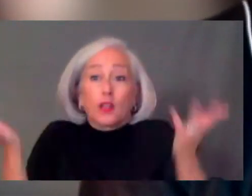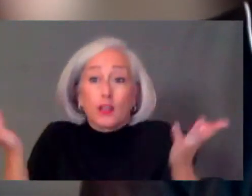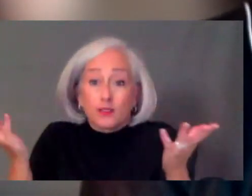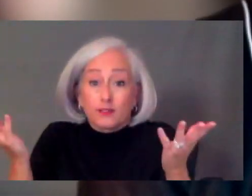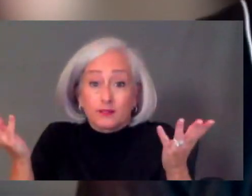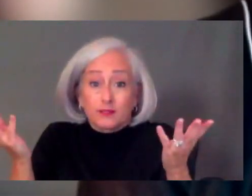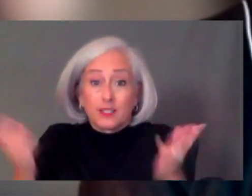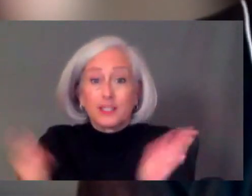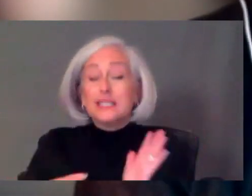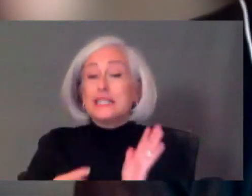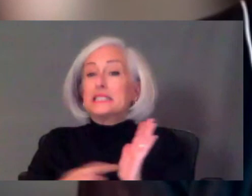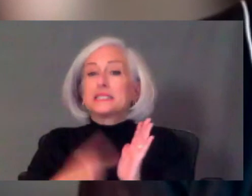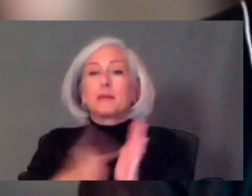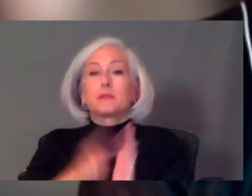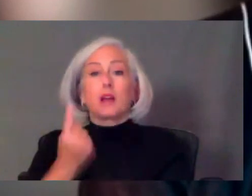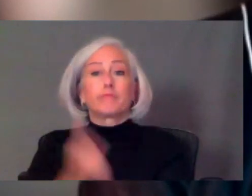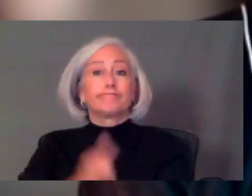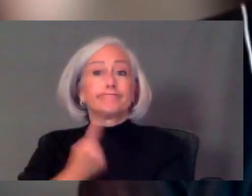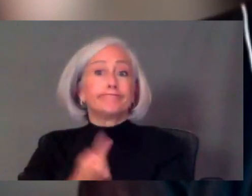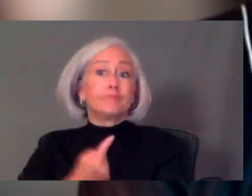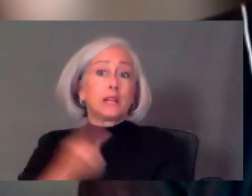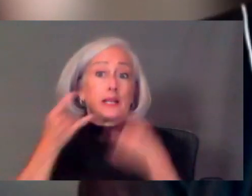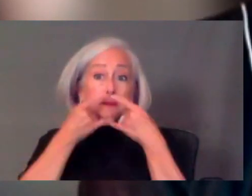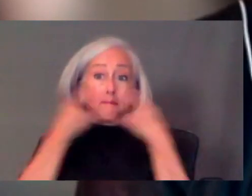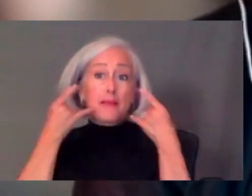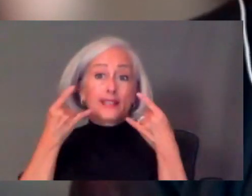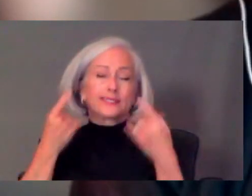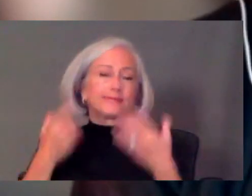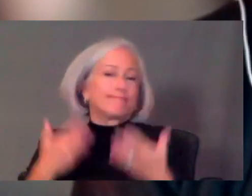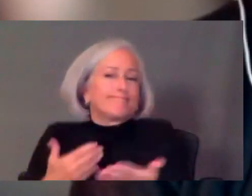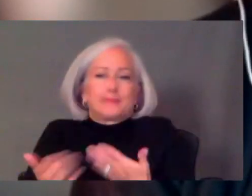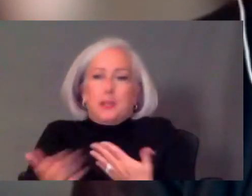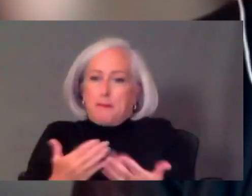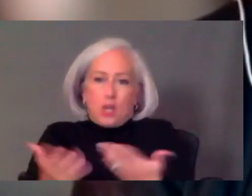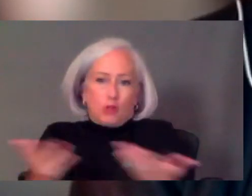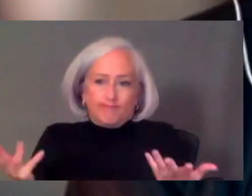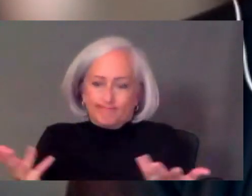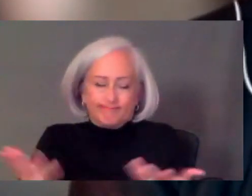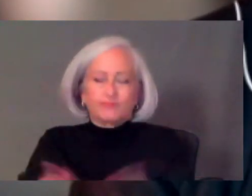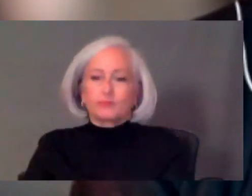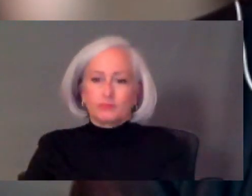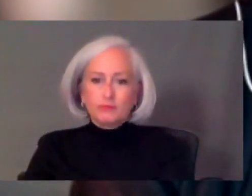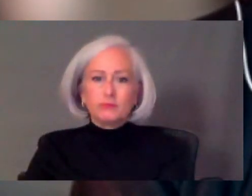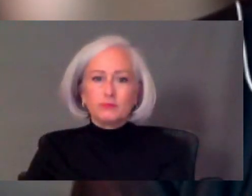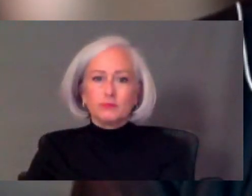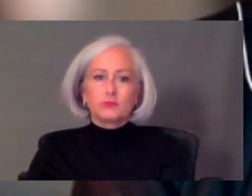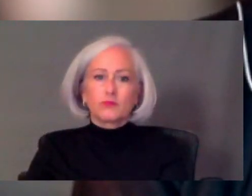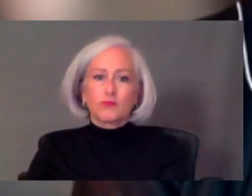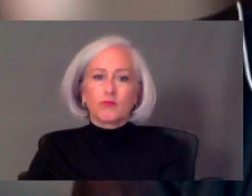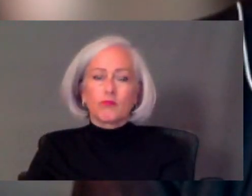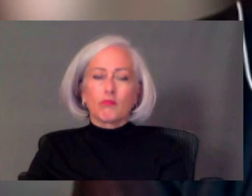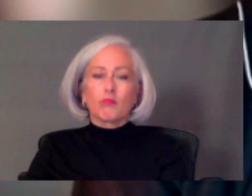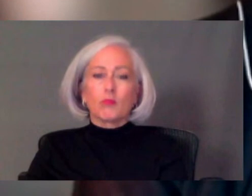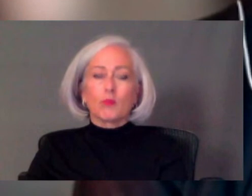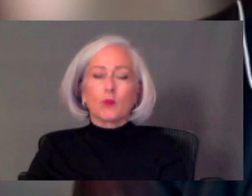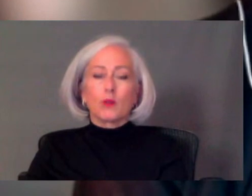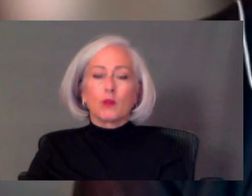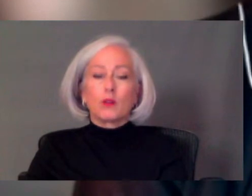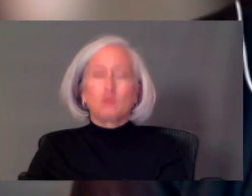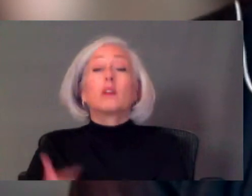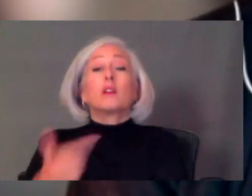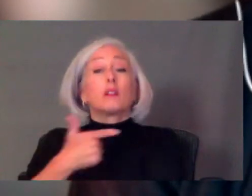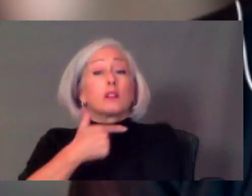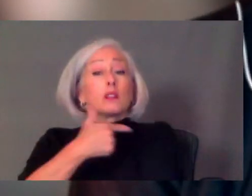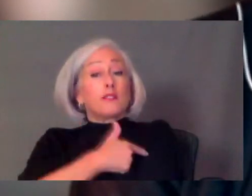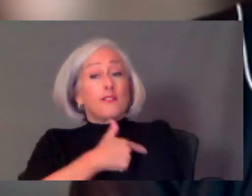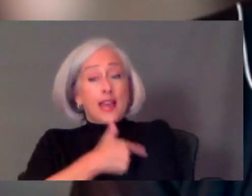Mario, you mentioned this RECOVER trial. Sure. What's going on in the RECOVER trial? And talk to us a little bit about that, because we just heard this testimony from Amber. You really don't want to have long